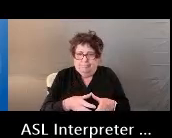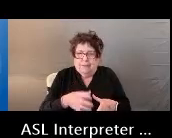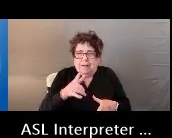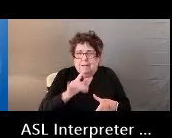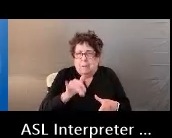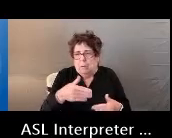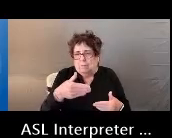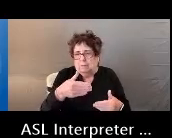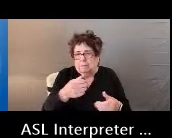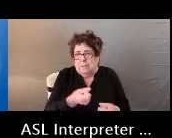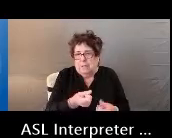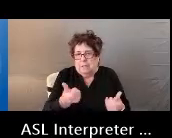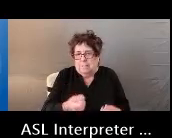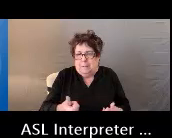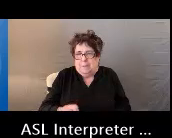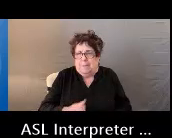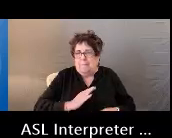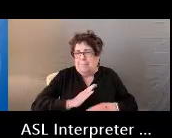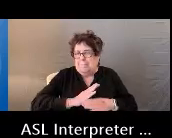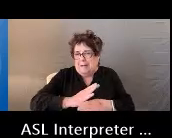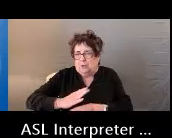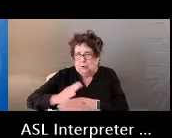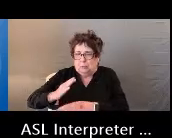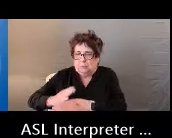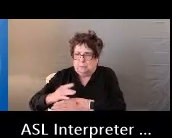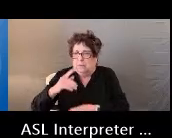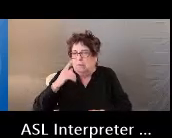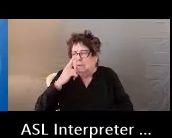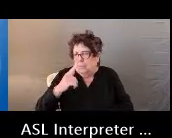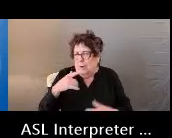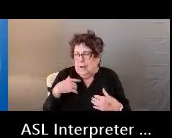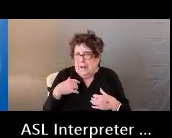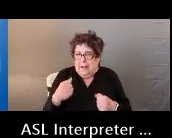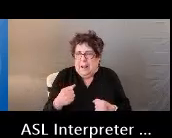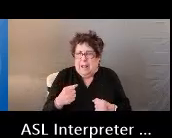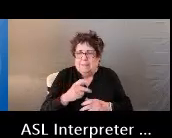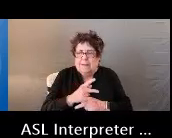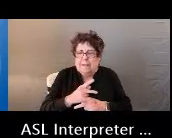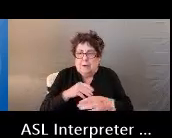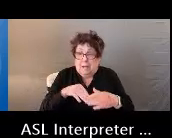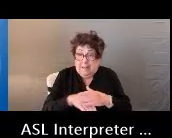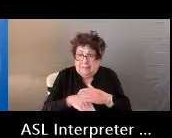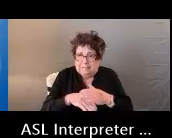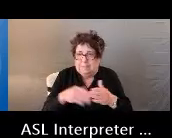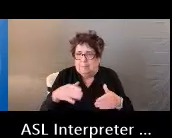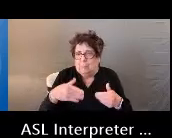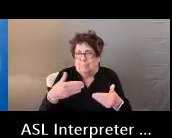and provide a better overall service to all populations.